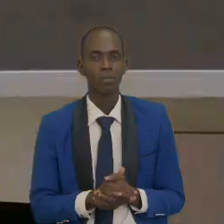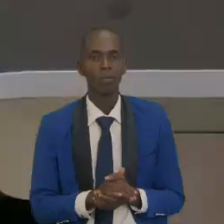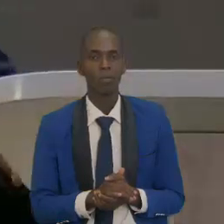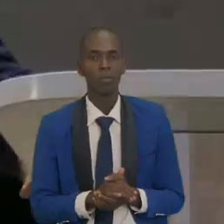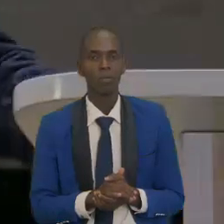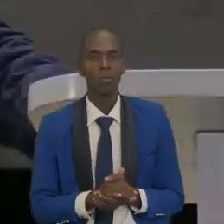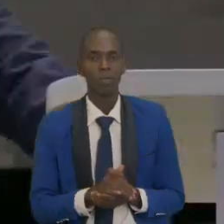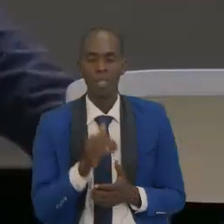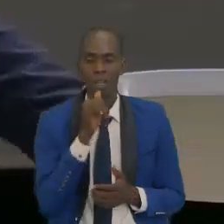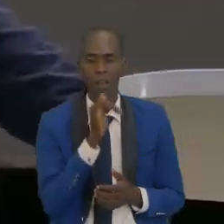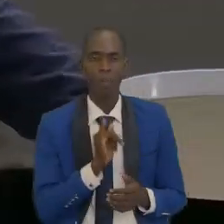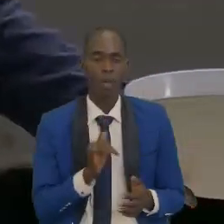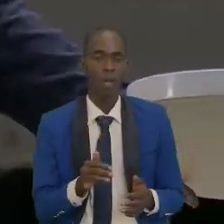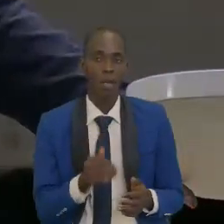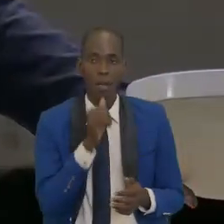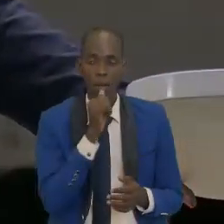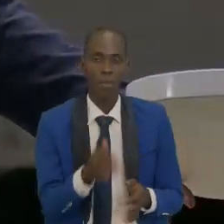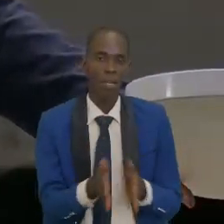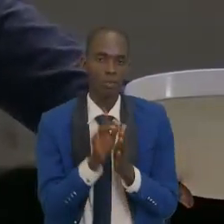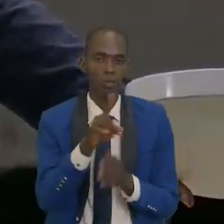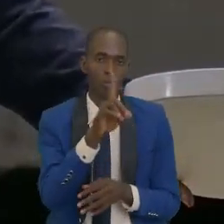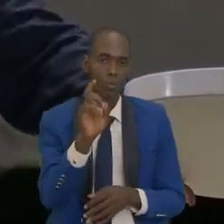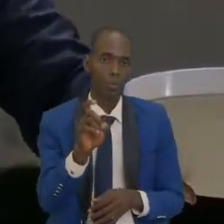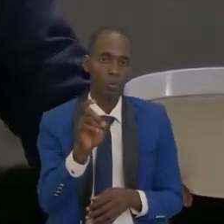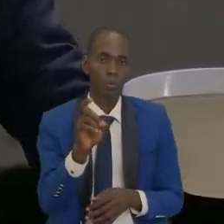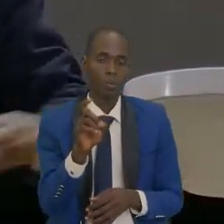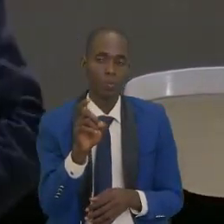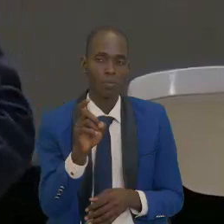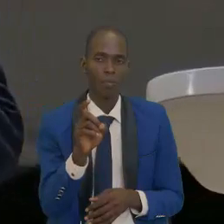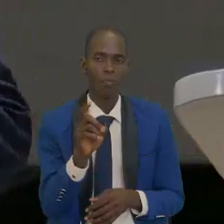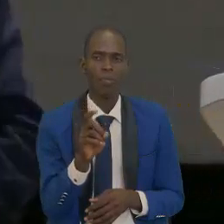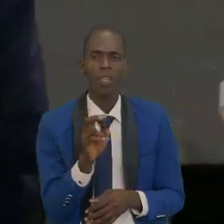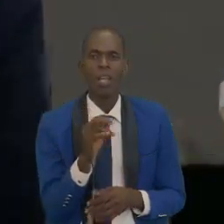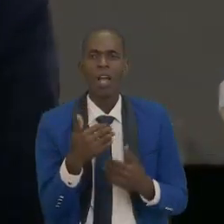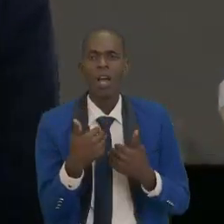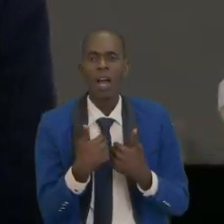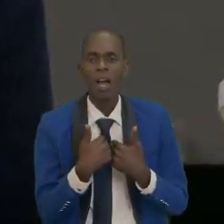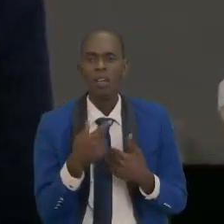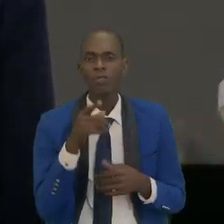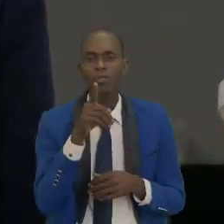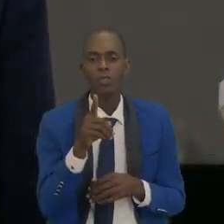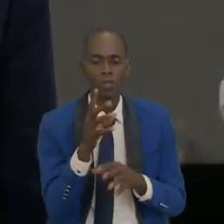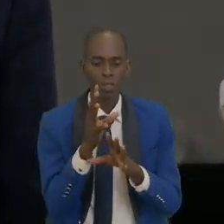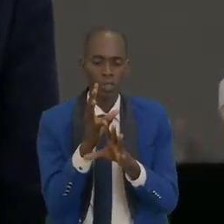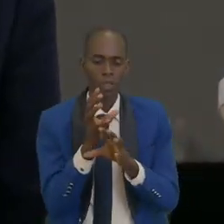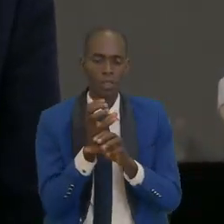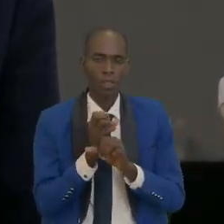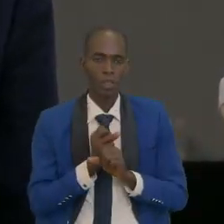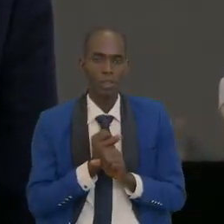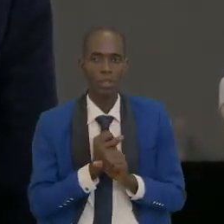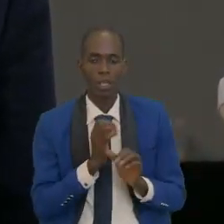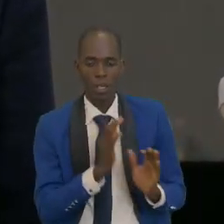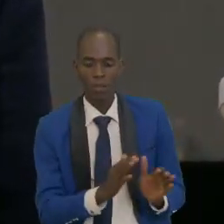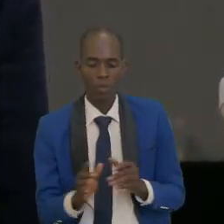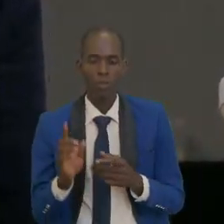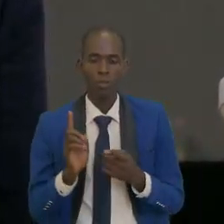I'm asking you a question have you received according to all that God